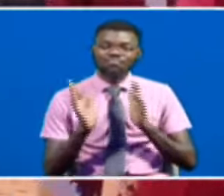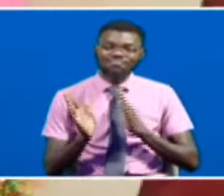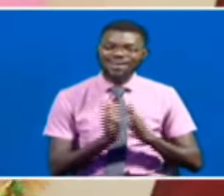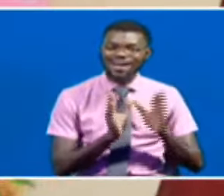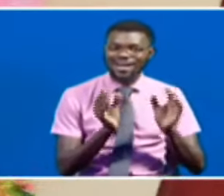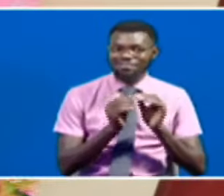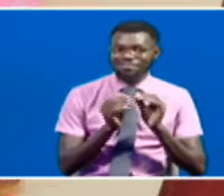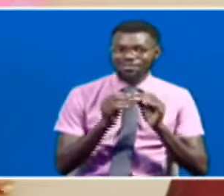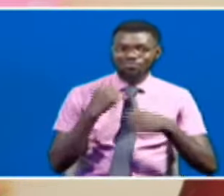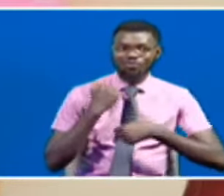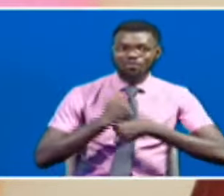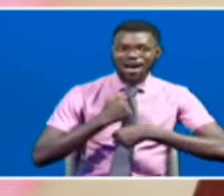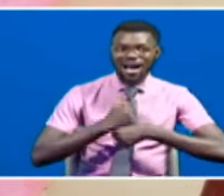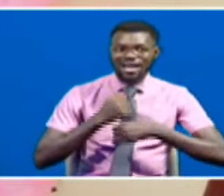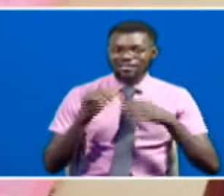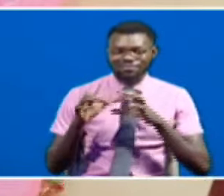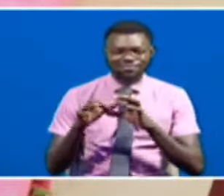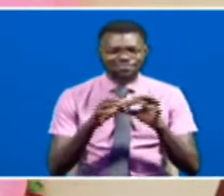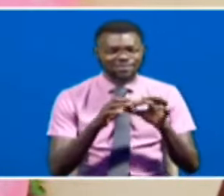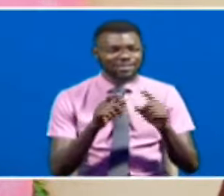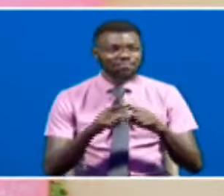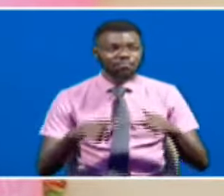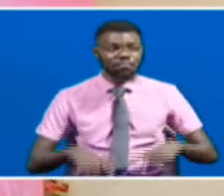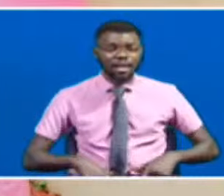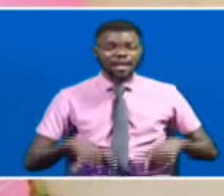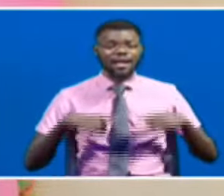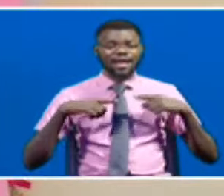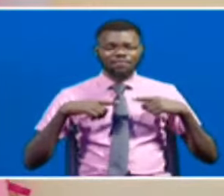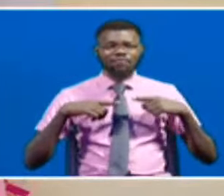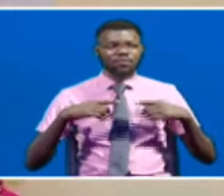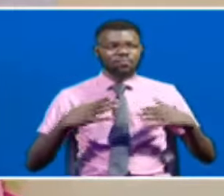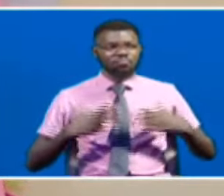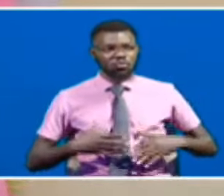kwa ushirikiano na kuimarisha ubora wa maisha kwa wapiga kura.